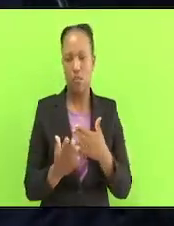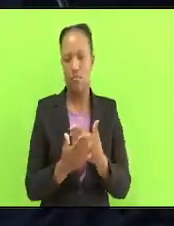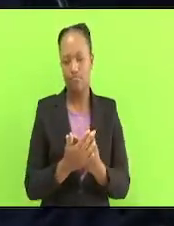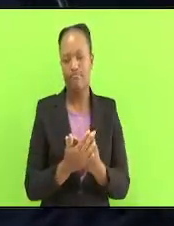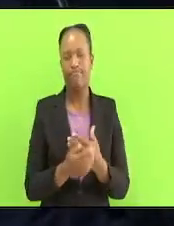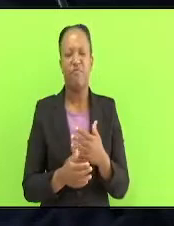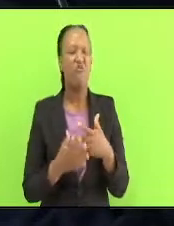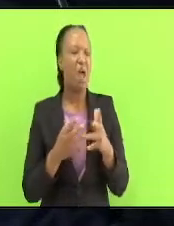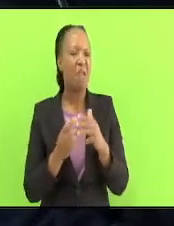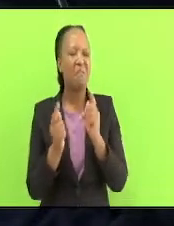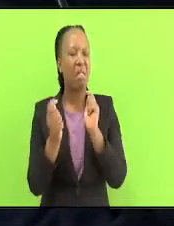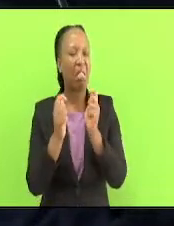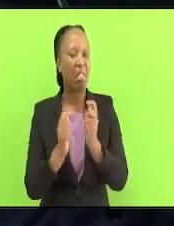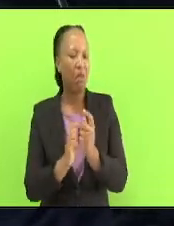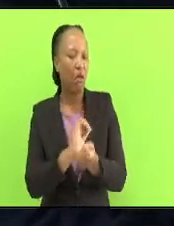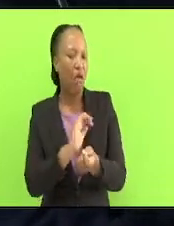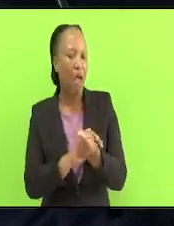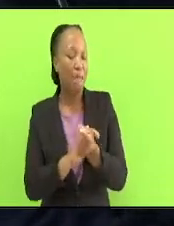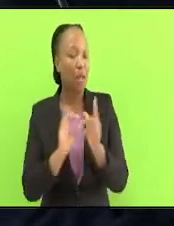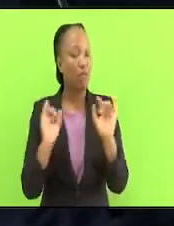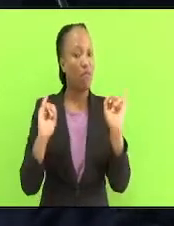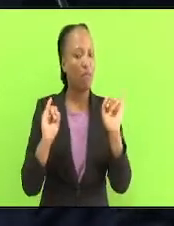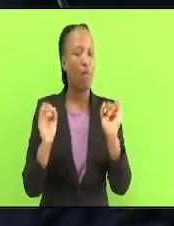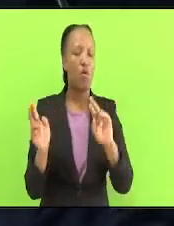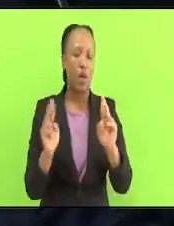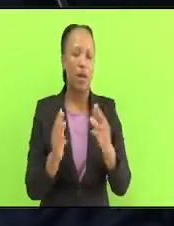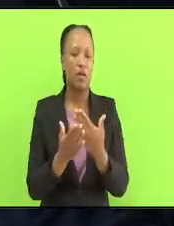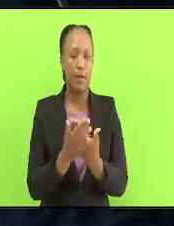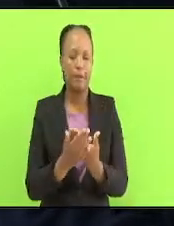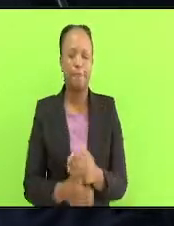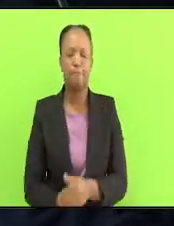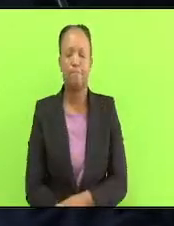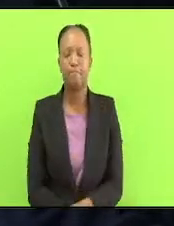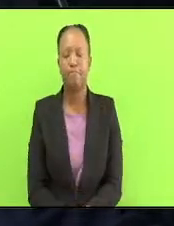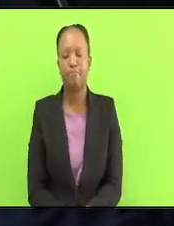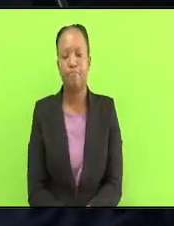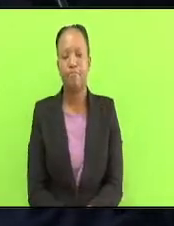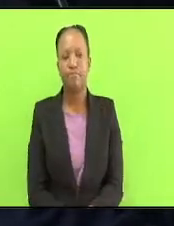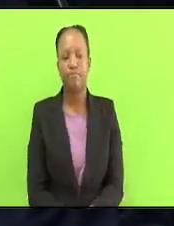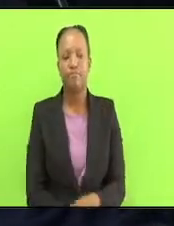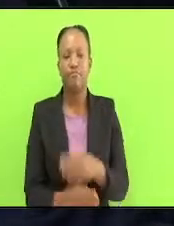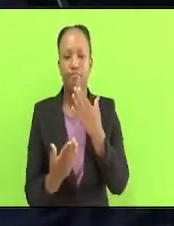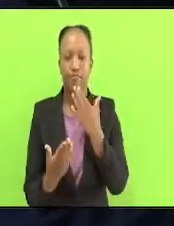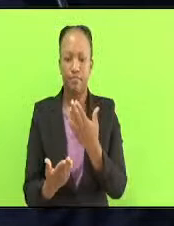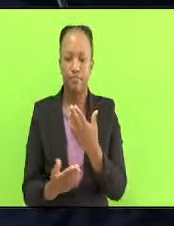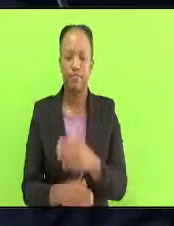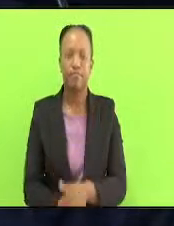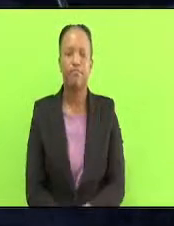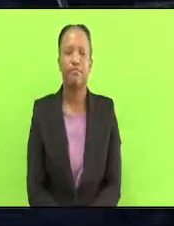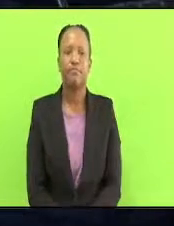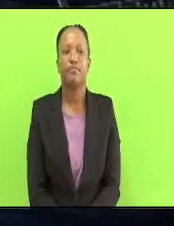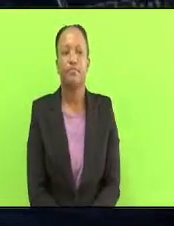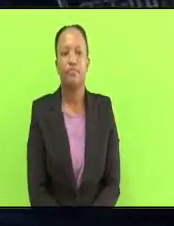stay ready for any changes that could actually happen, for example, like floods, etc. Ke a leboga. Thank you.